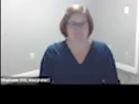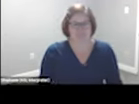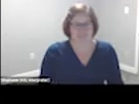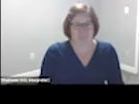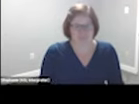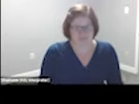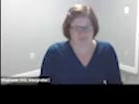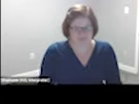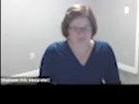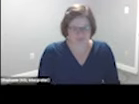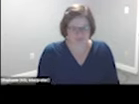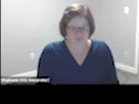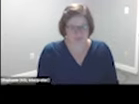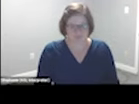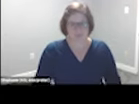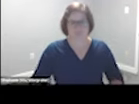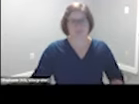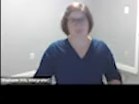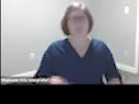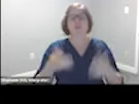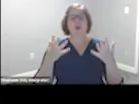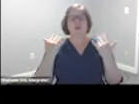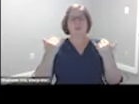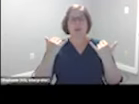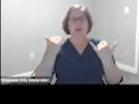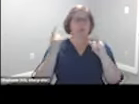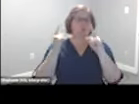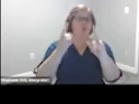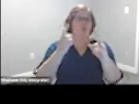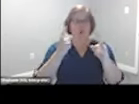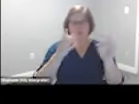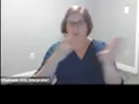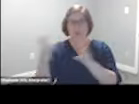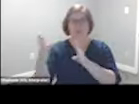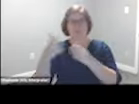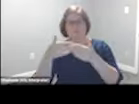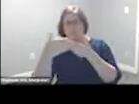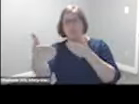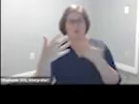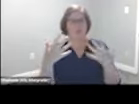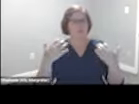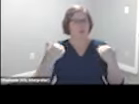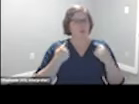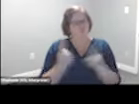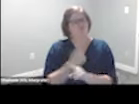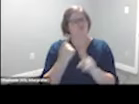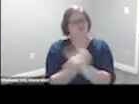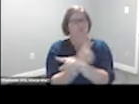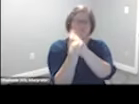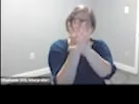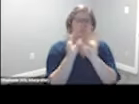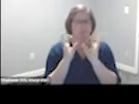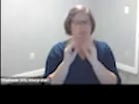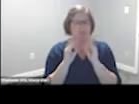And so our plans moving forward for this network are we want to hold regular virtual meetings because we're scattered all over the UK.